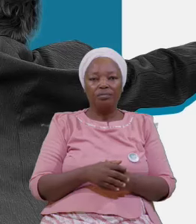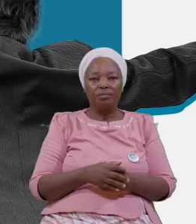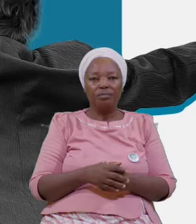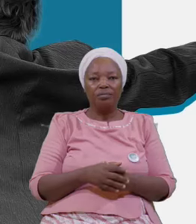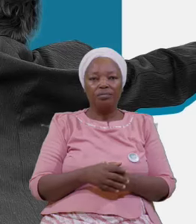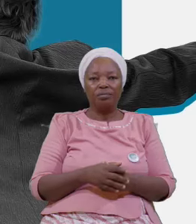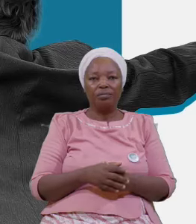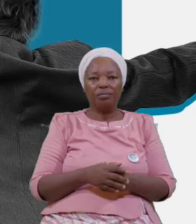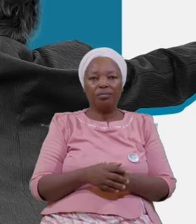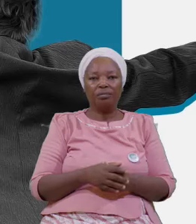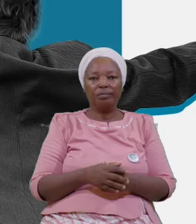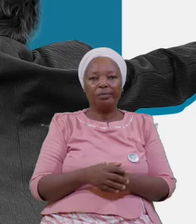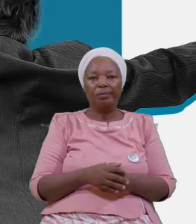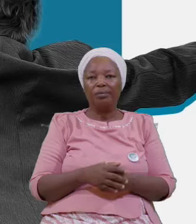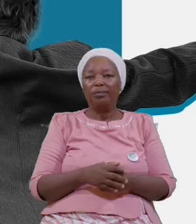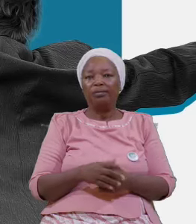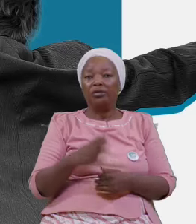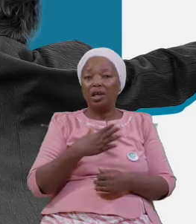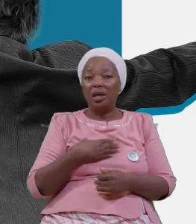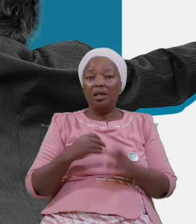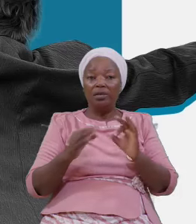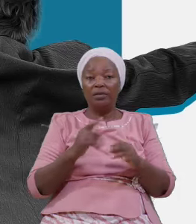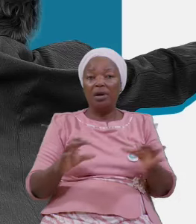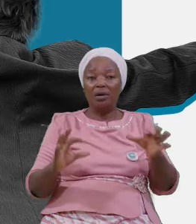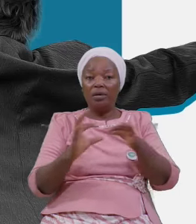And if you are connected